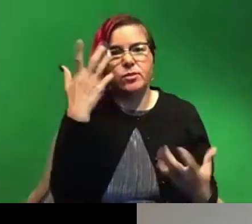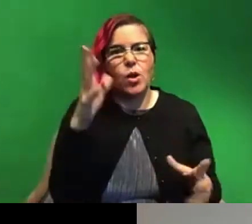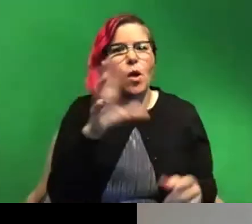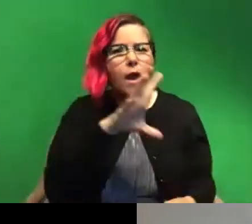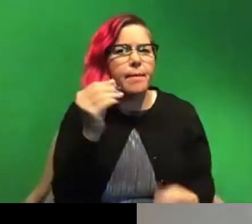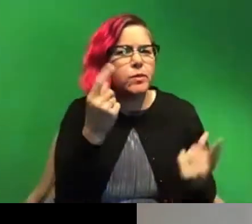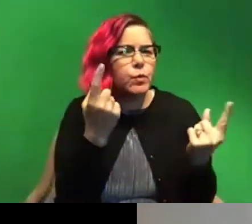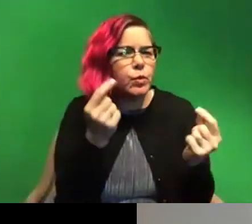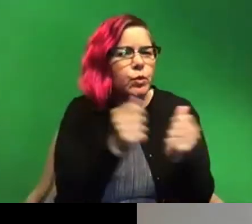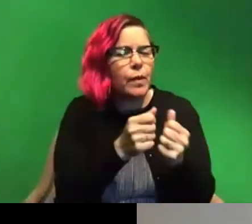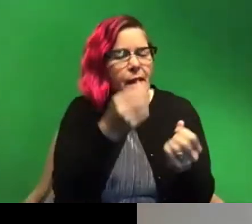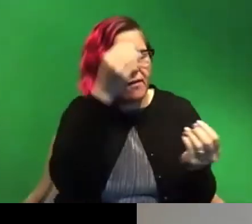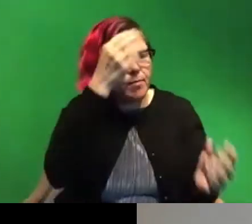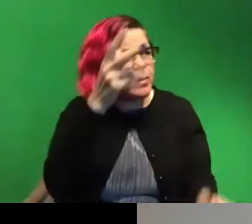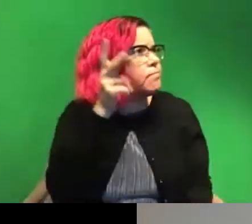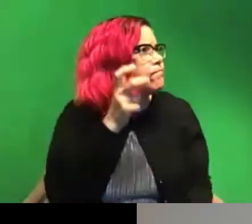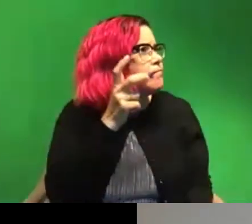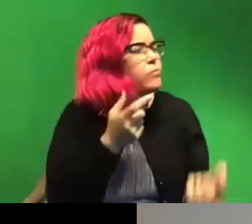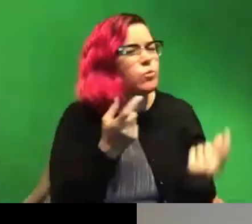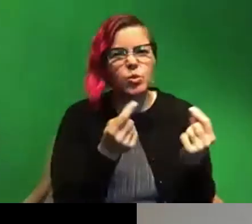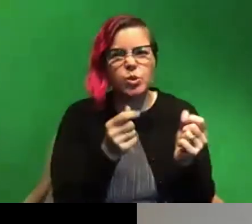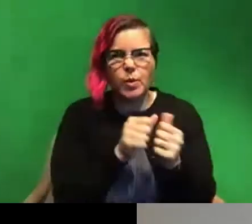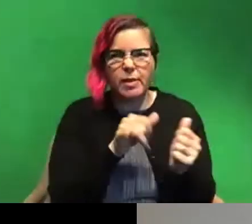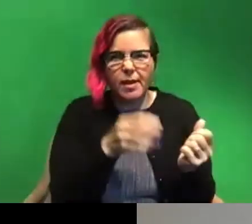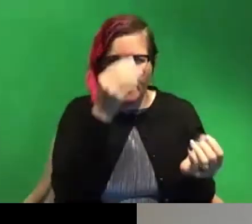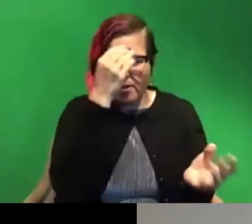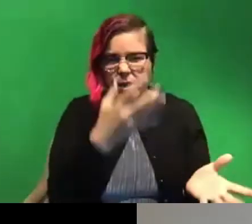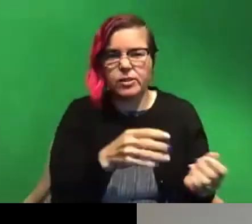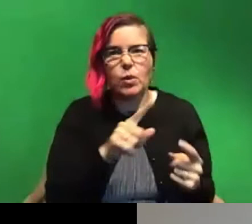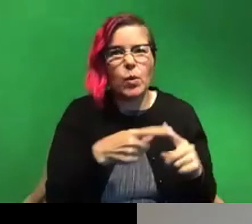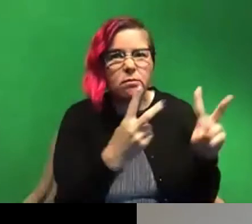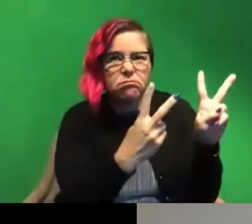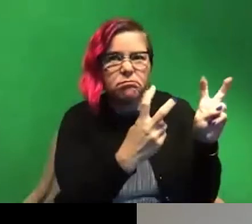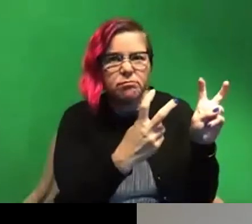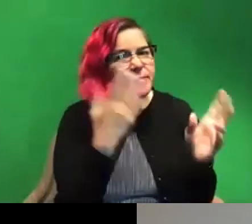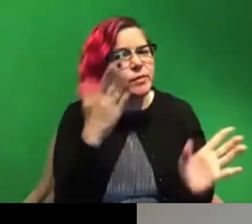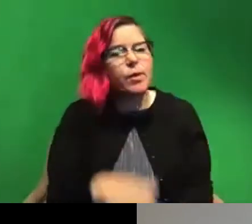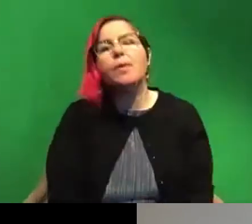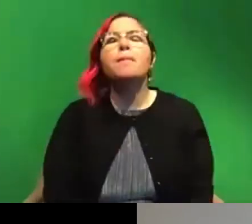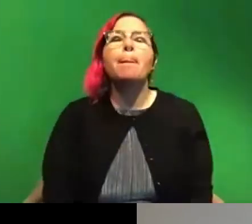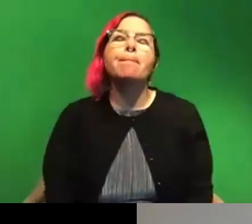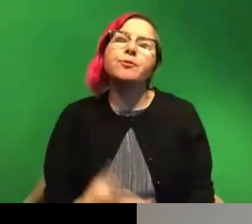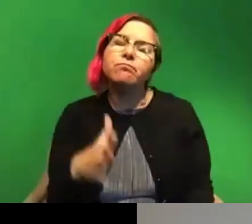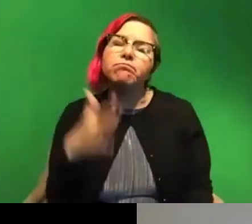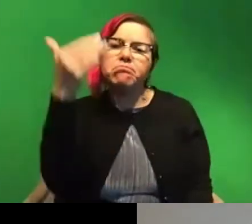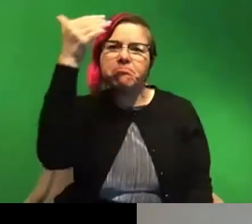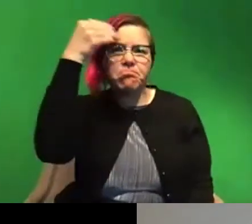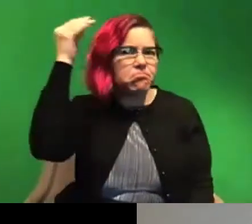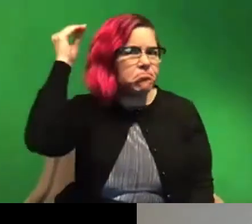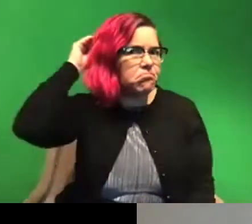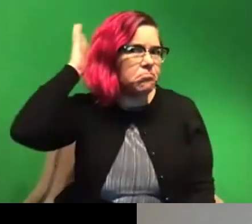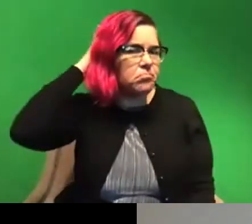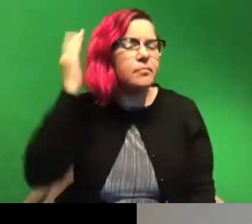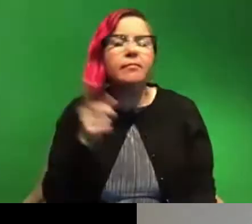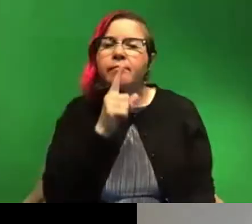doing with the information that they're hearing from us. And we don't always know when those things are recording. So just something to be aware of. Not trying to